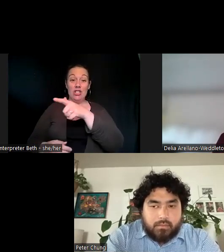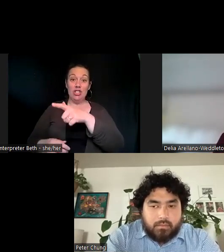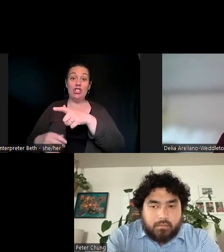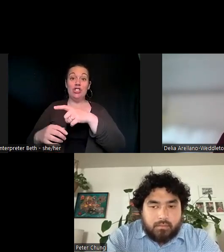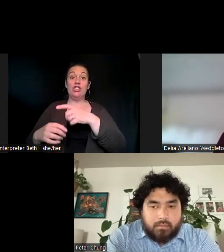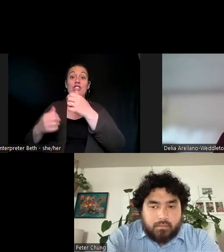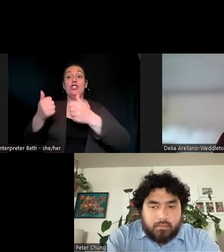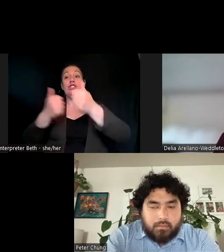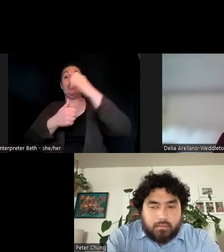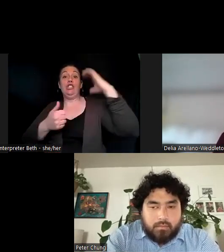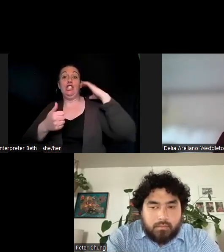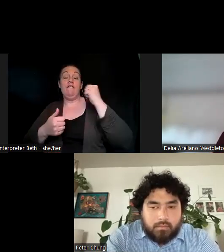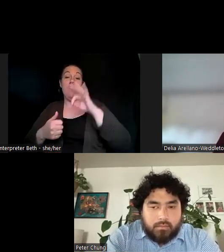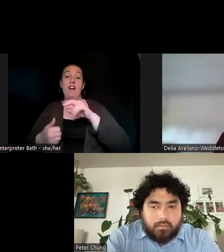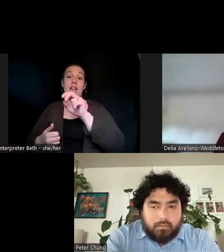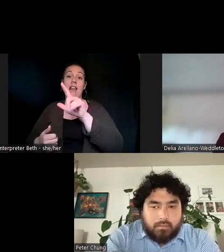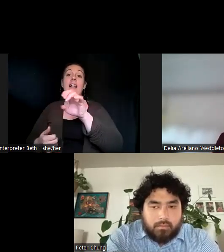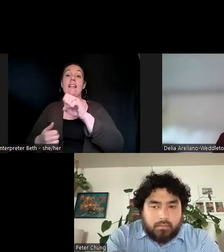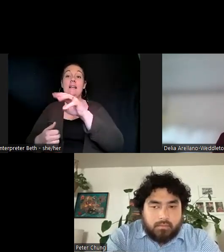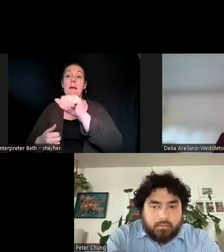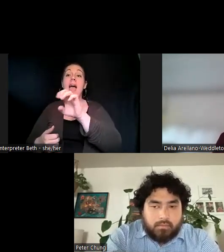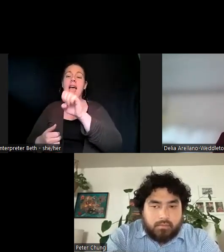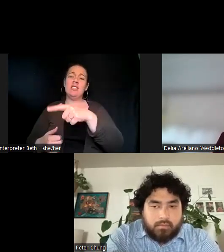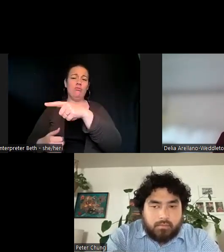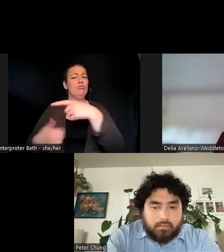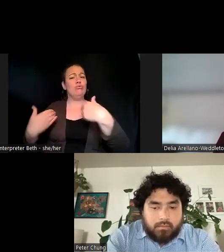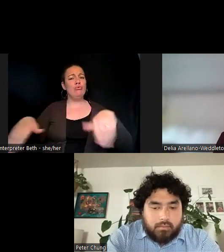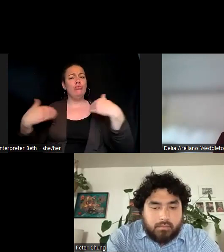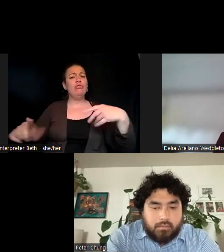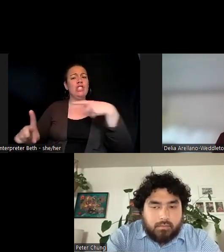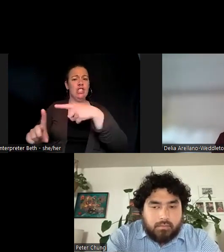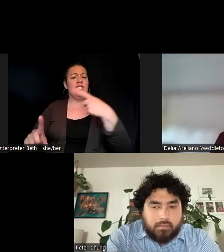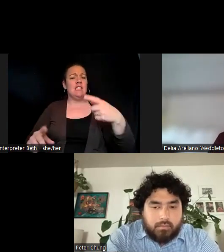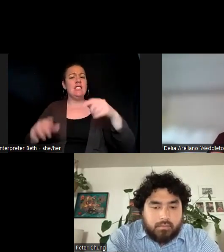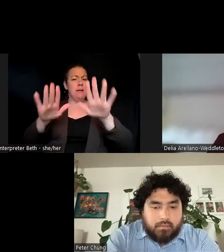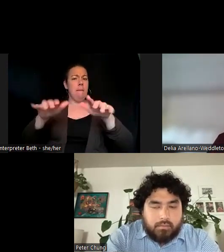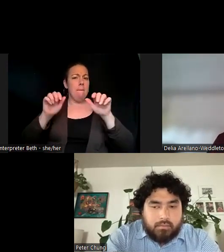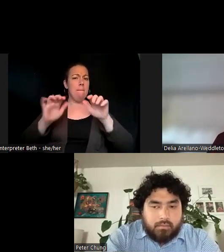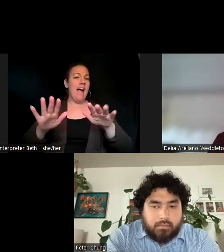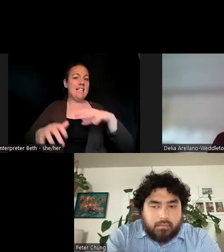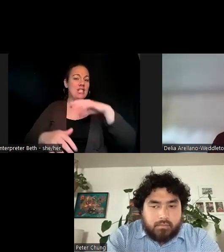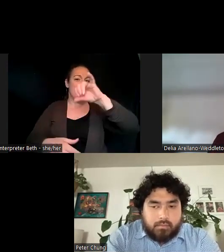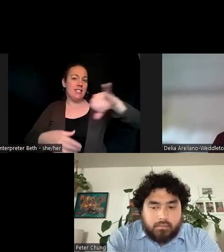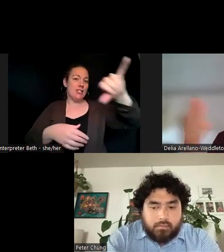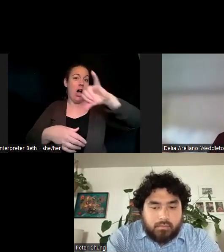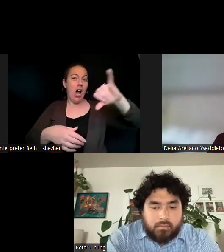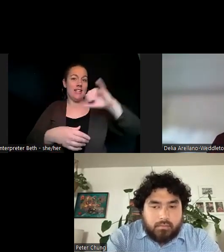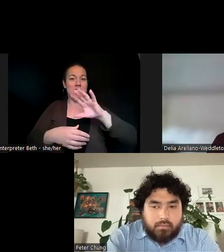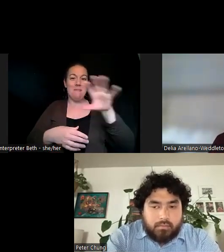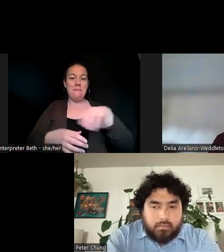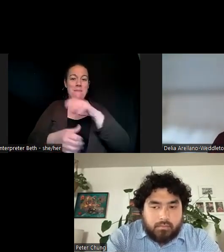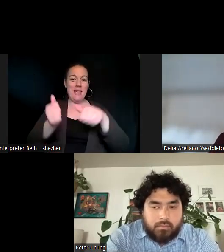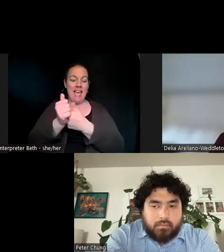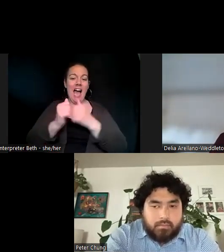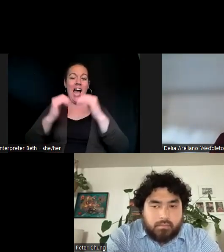Communications at Ellie Mae. And it really, she really is the one that is the magic sauce behind this EdEquityTalks. There's a couple